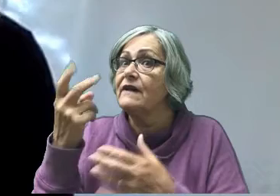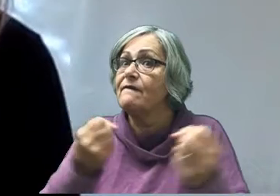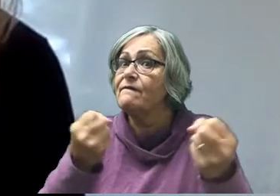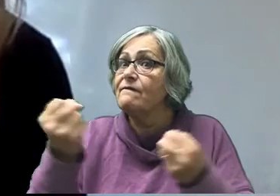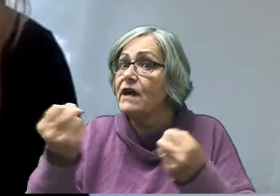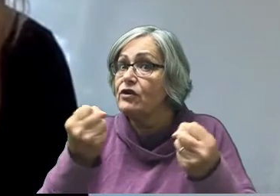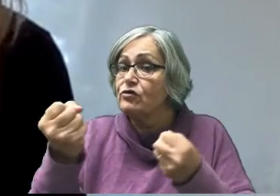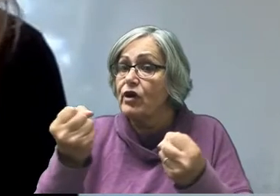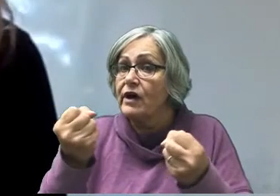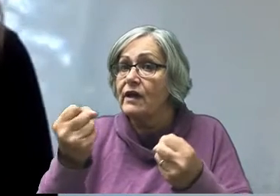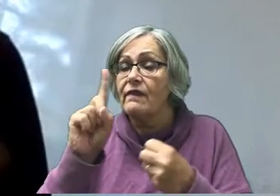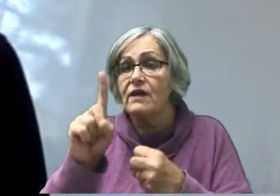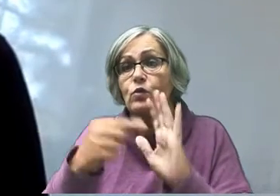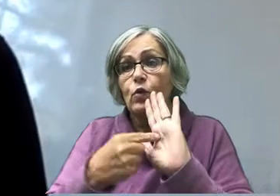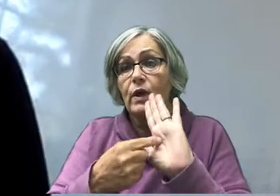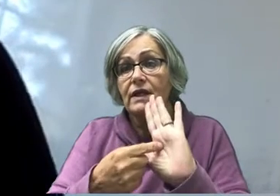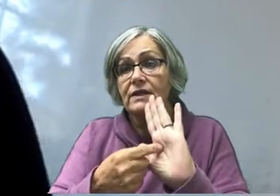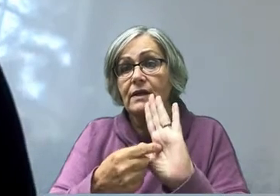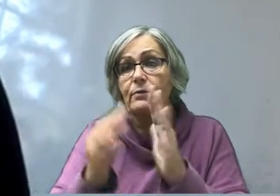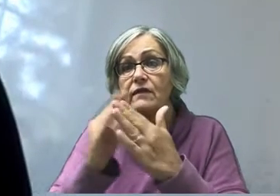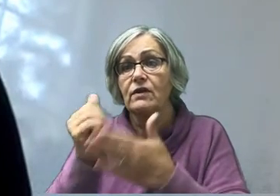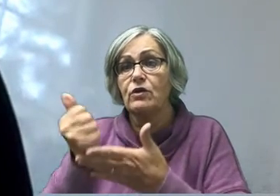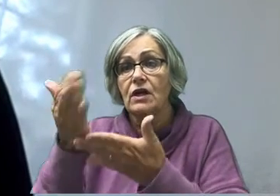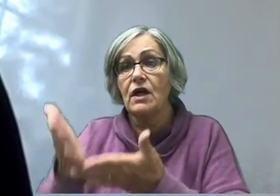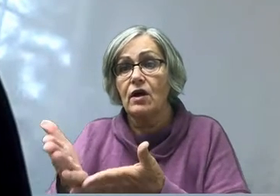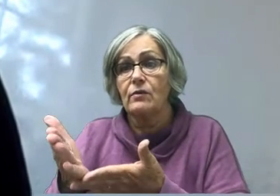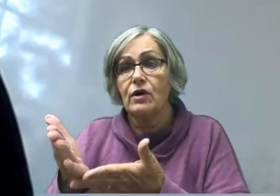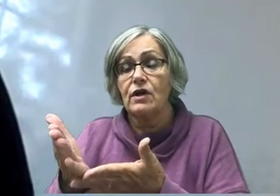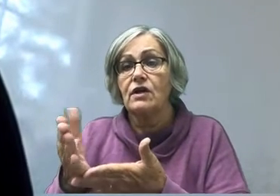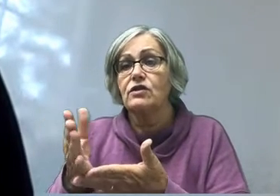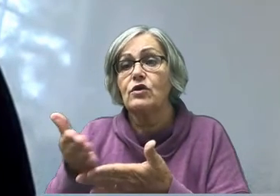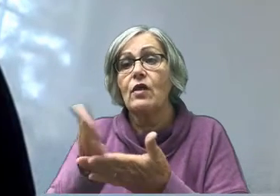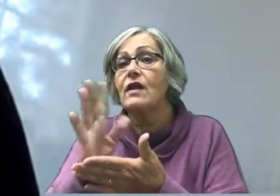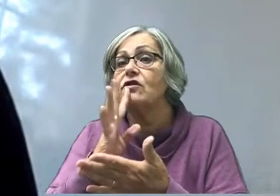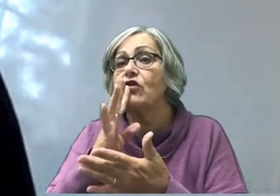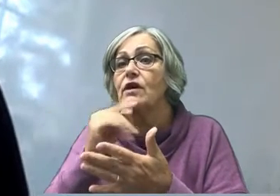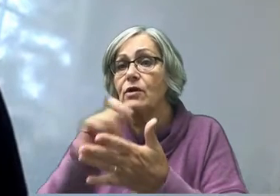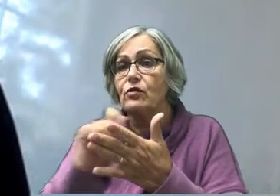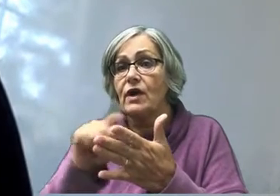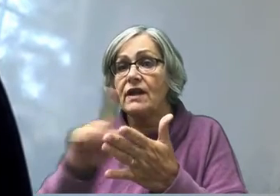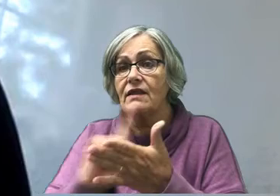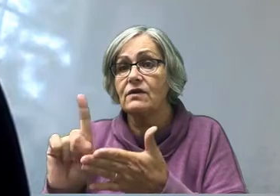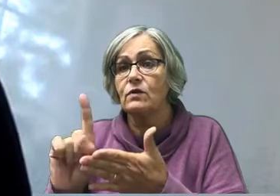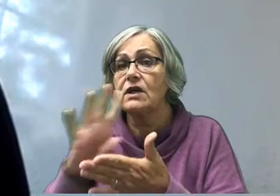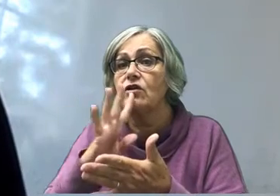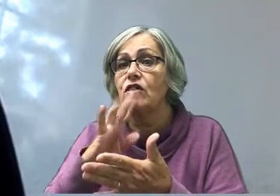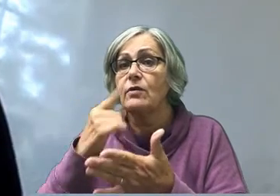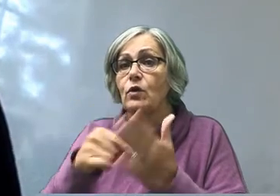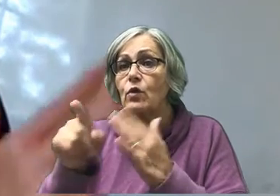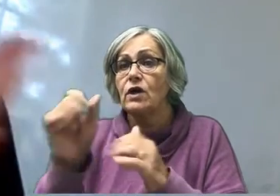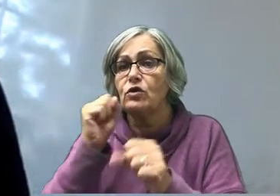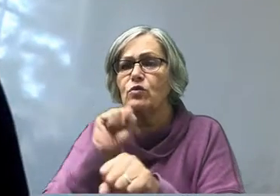fire truck. So that's just one example of a community helper. Let's go over our writing this week so we can talk